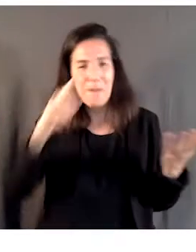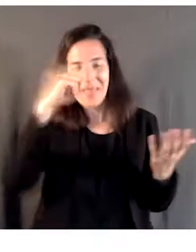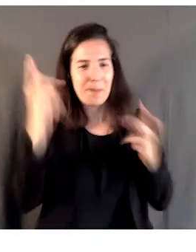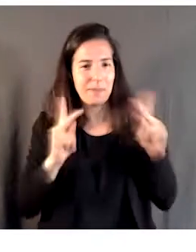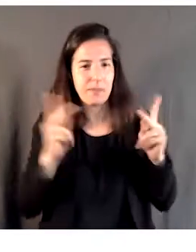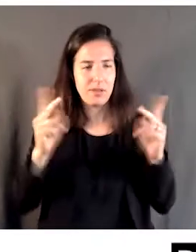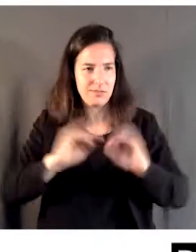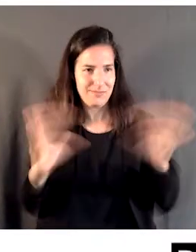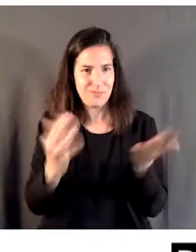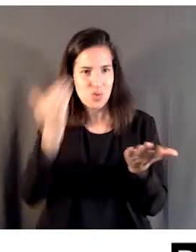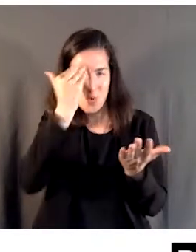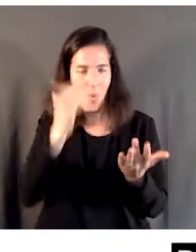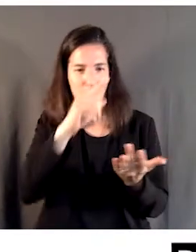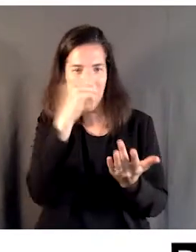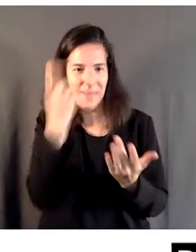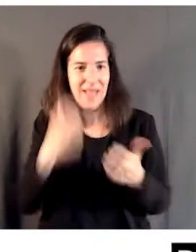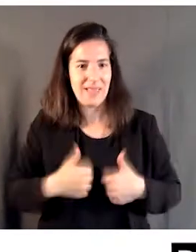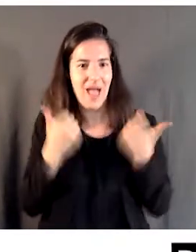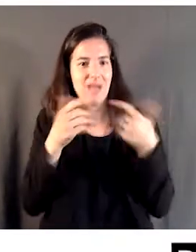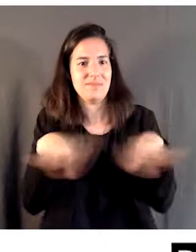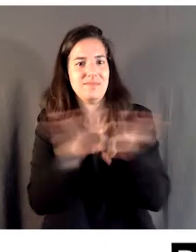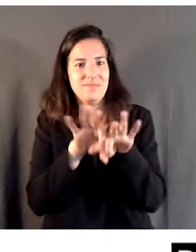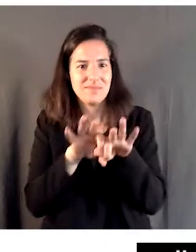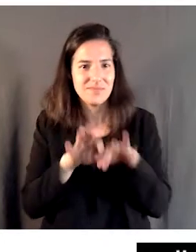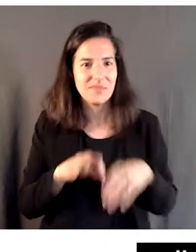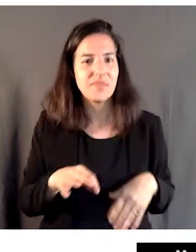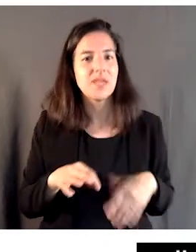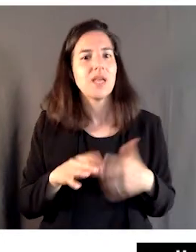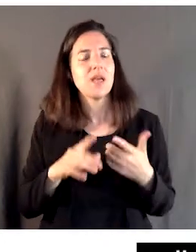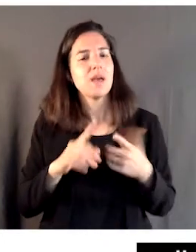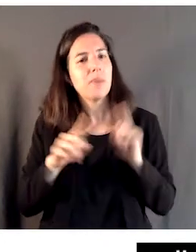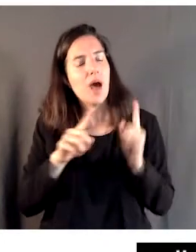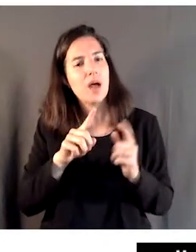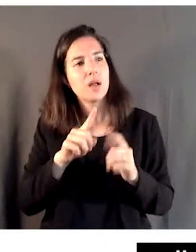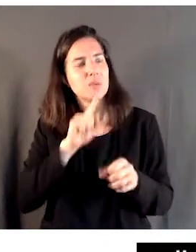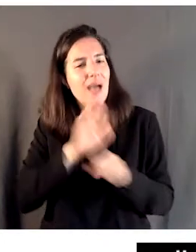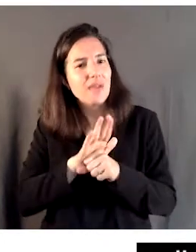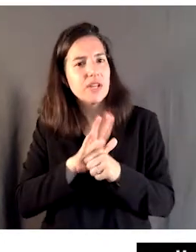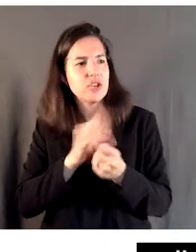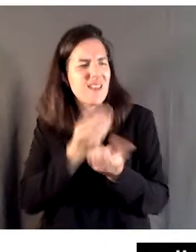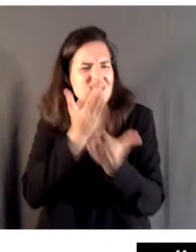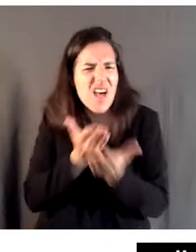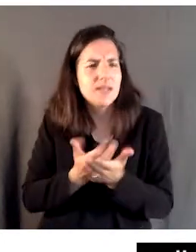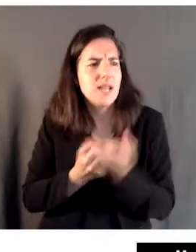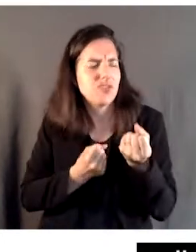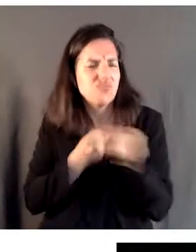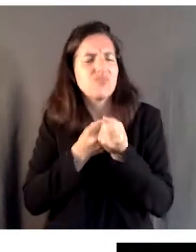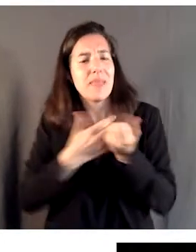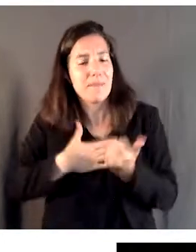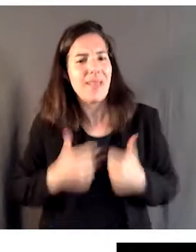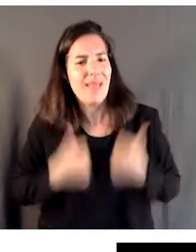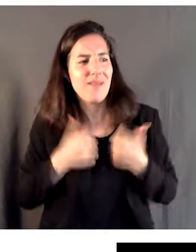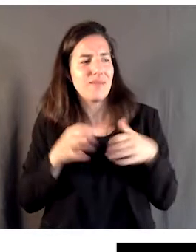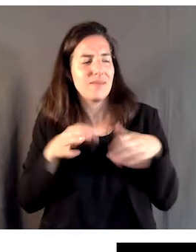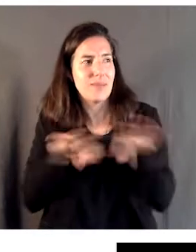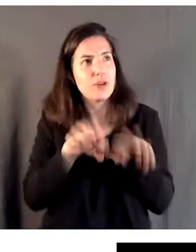mattered. Right. But it was an affirmation and a validation, of course, of my life mattering. But it was